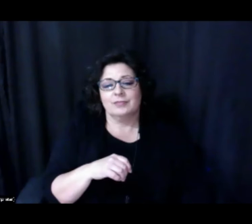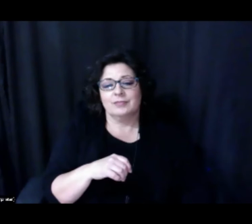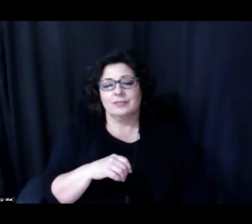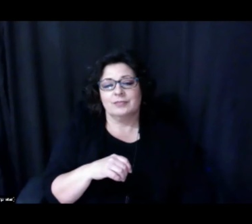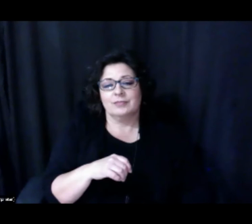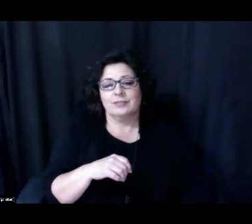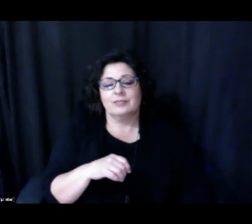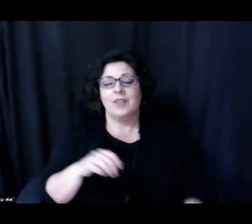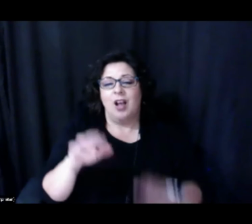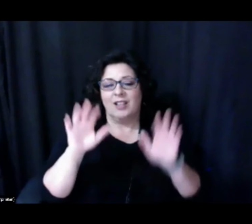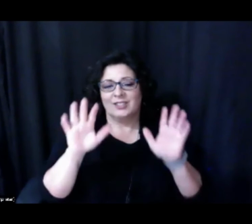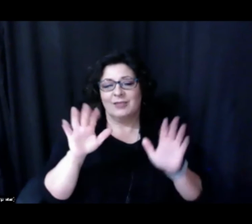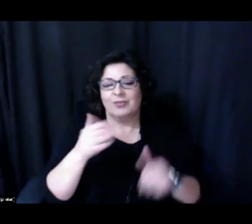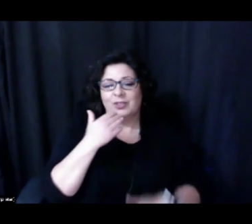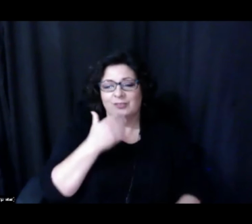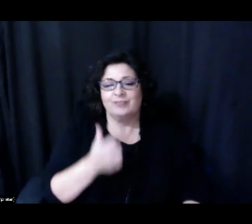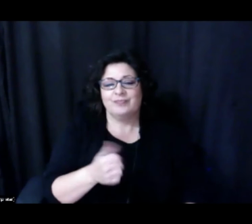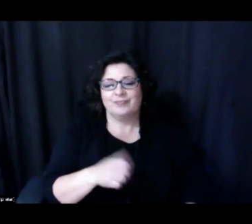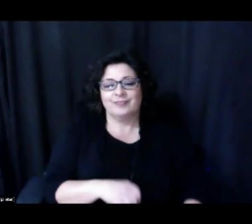Awesome.